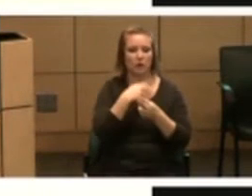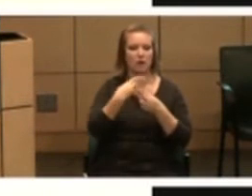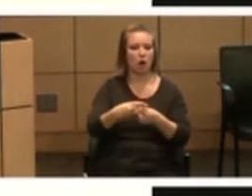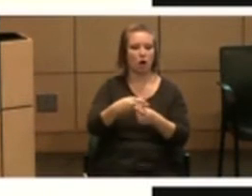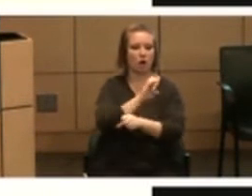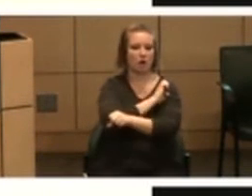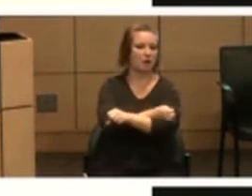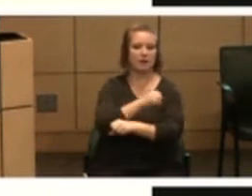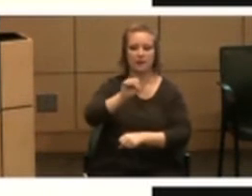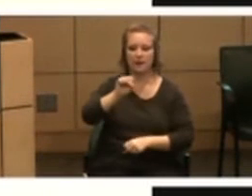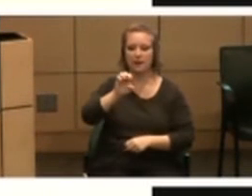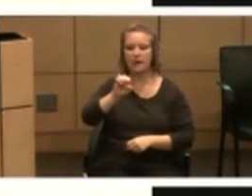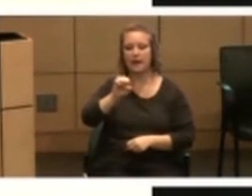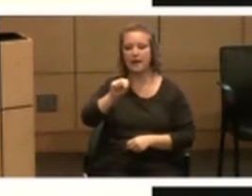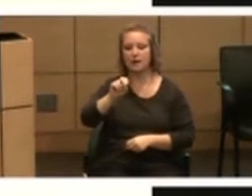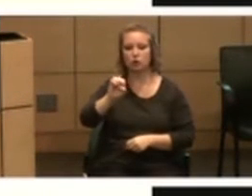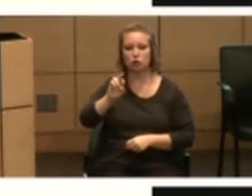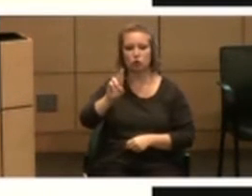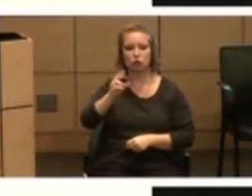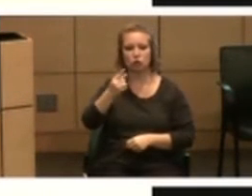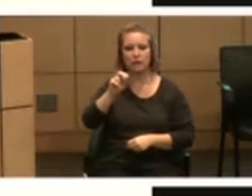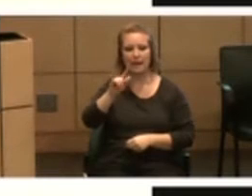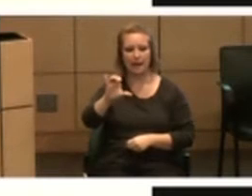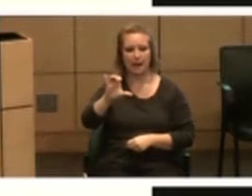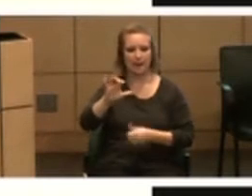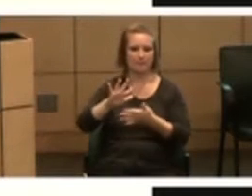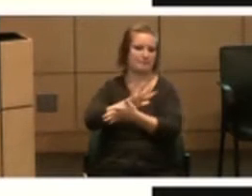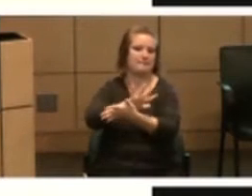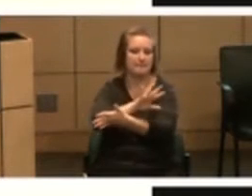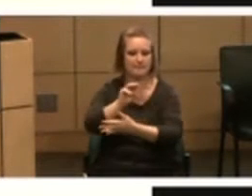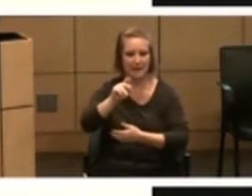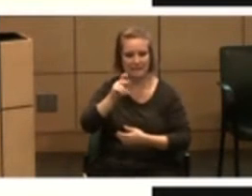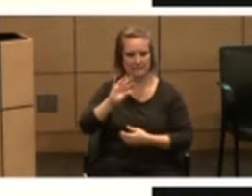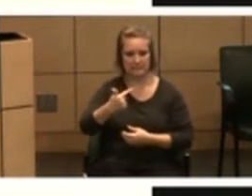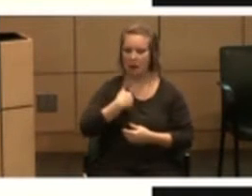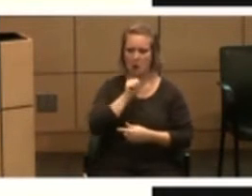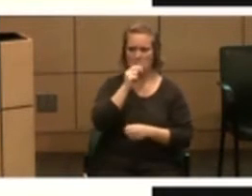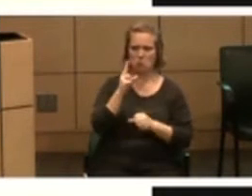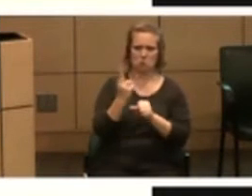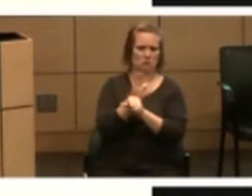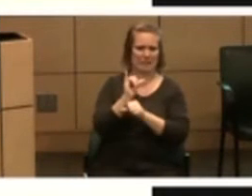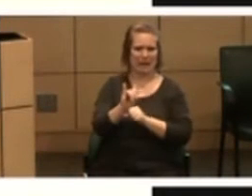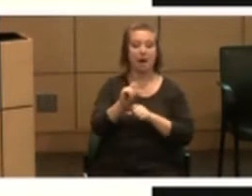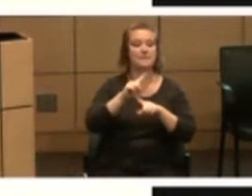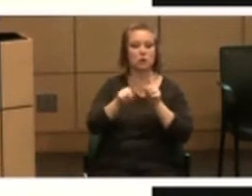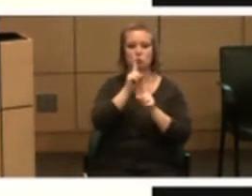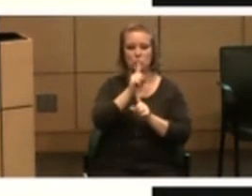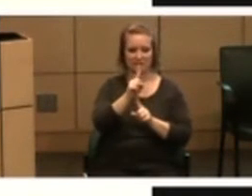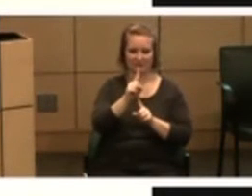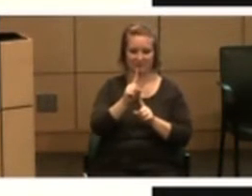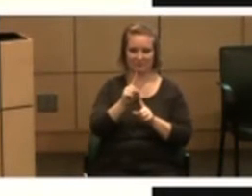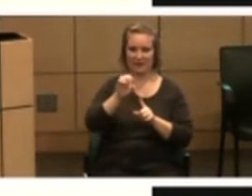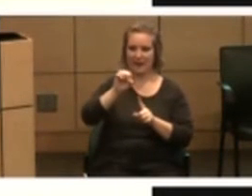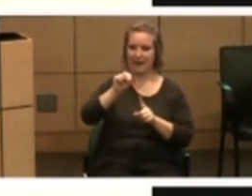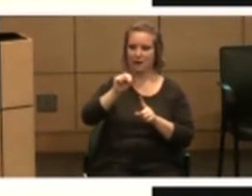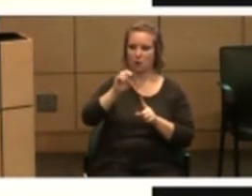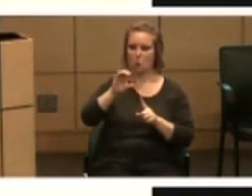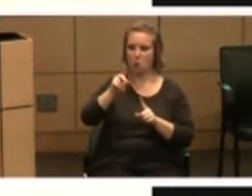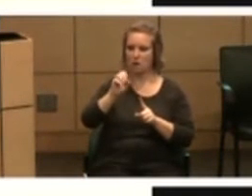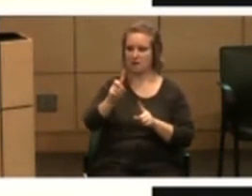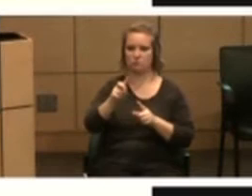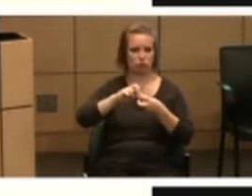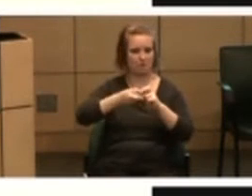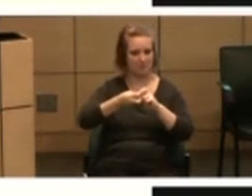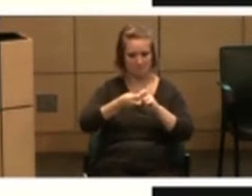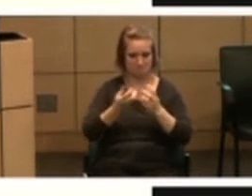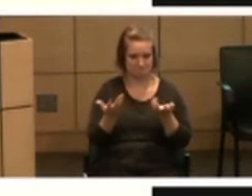energetic masking. I don't know that I use that throughout the talk, but it's really a peripheral encoding problem. Okay?